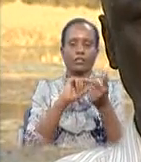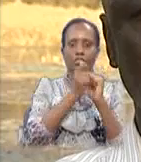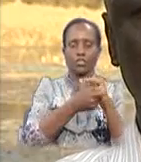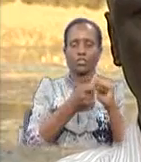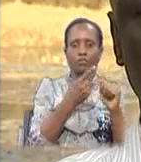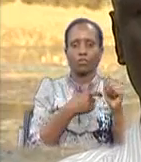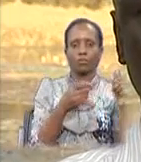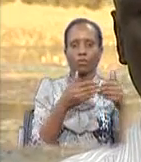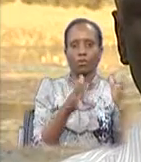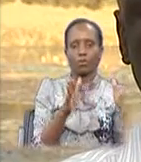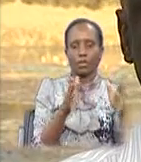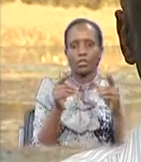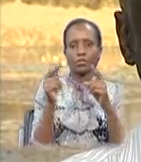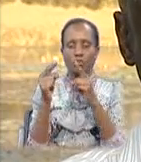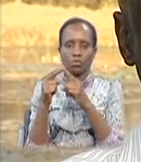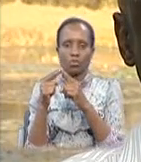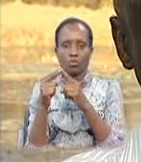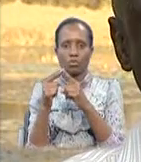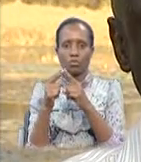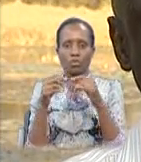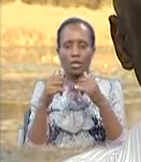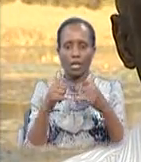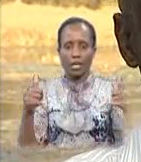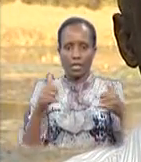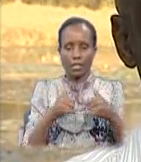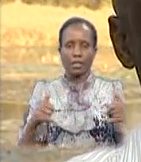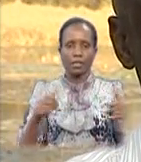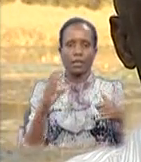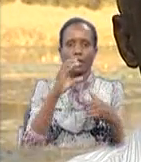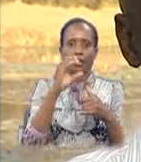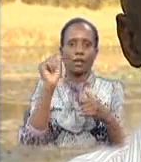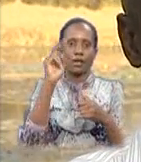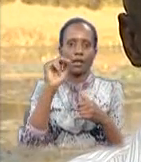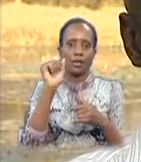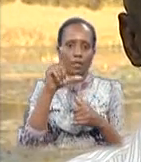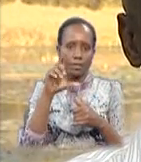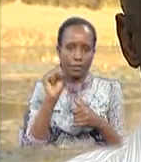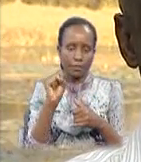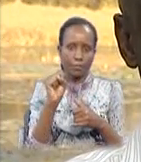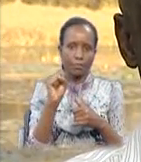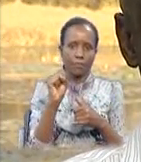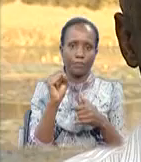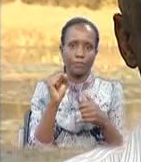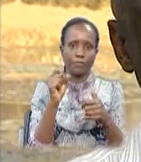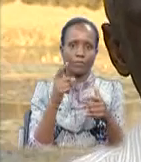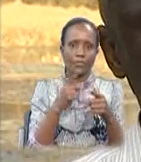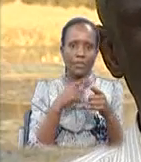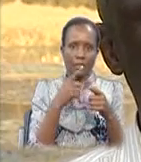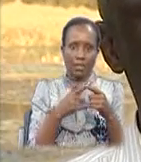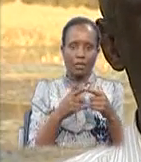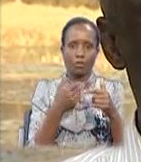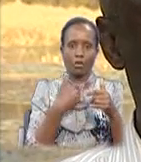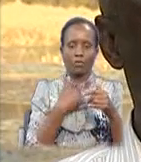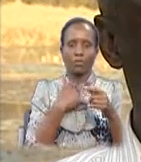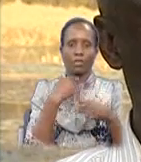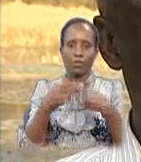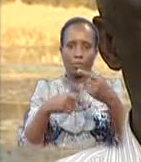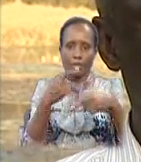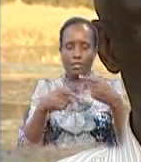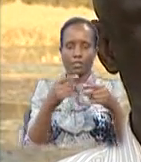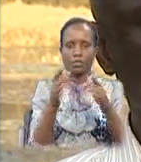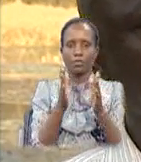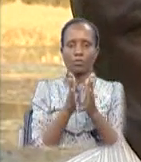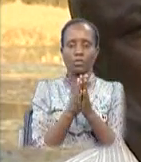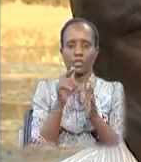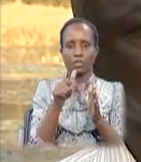earthen canals to lined canals, and we have been operating with